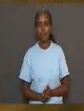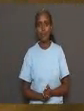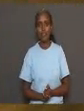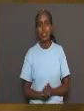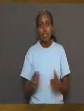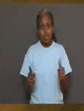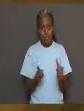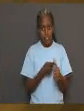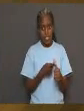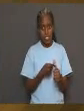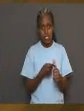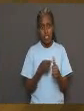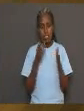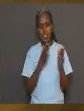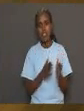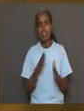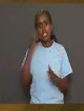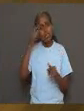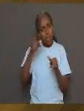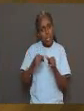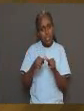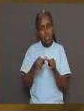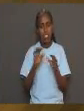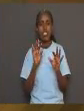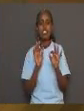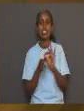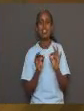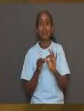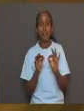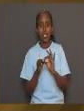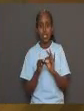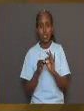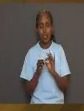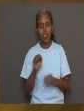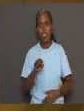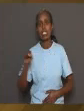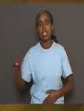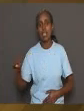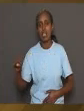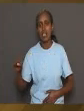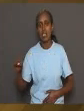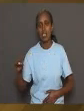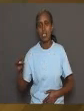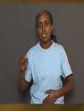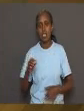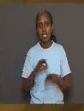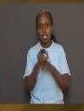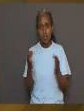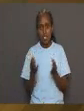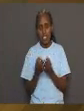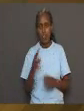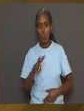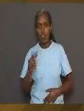First, let us be reminded of the definition of a scalar in the field of